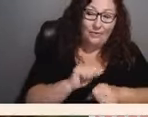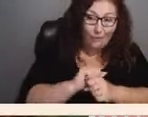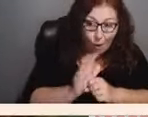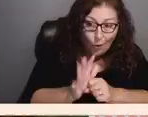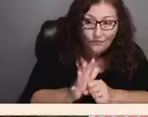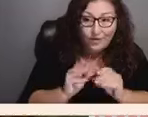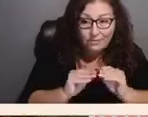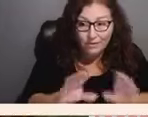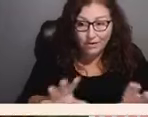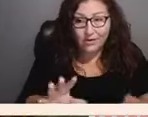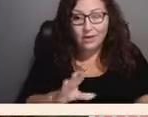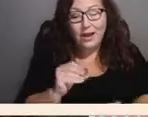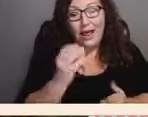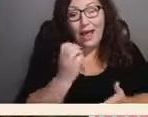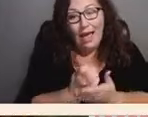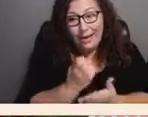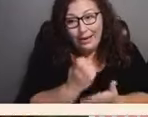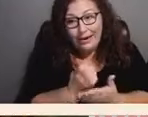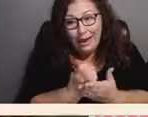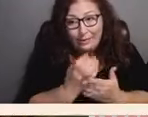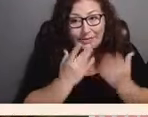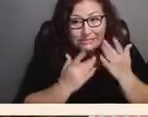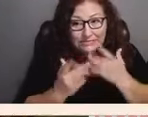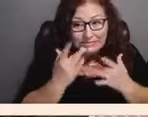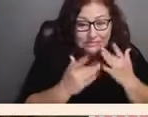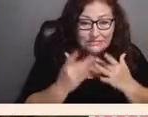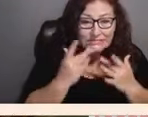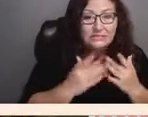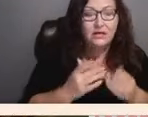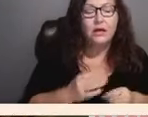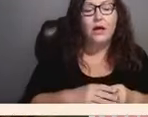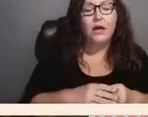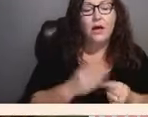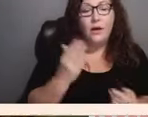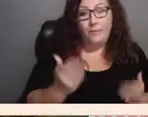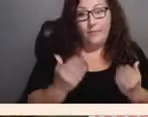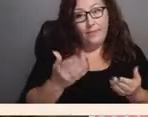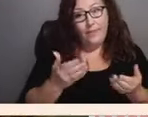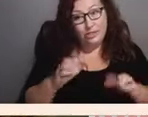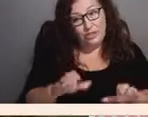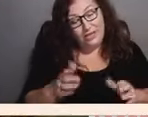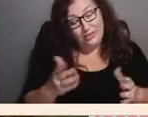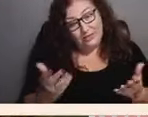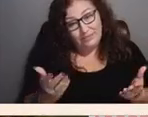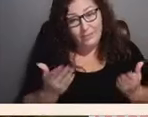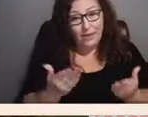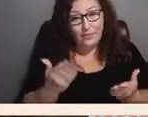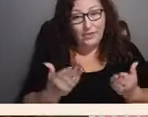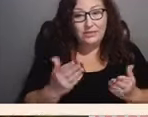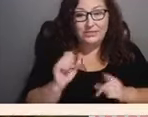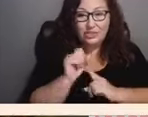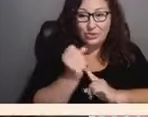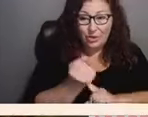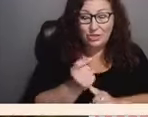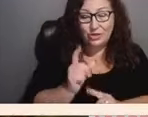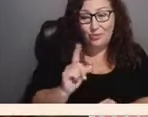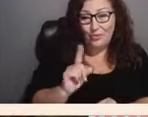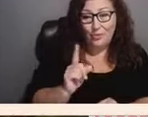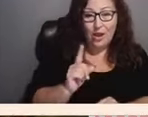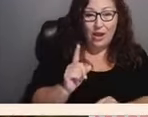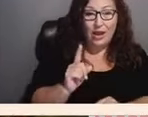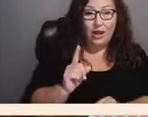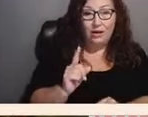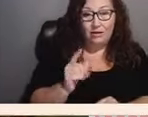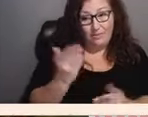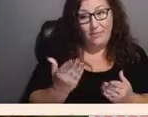and economic uncertainty, there may be a chance or maybe a situation where the script may be